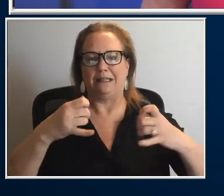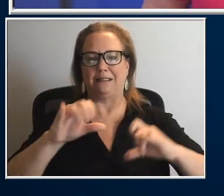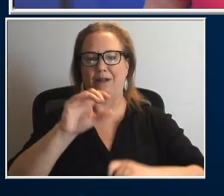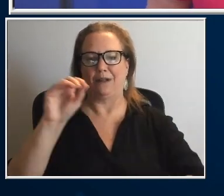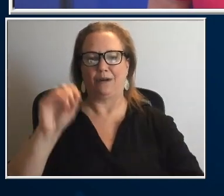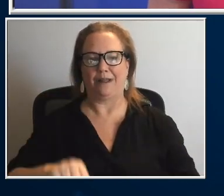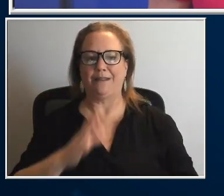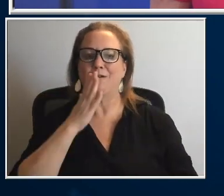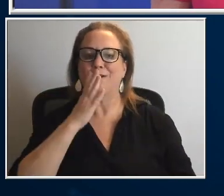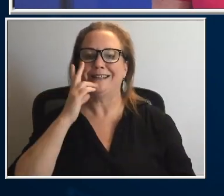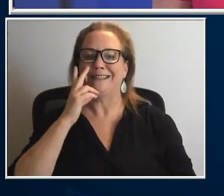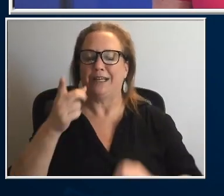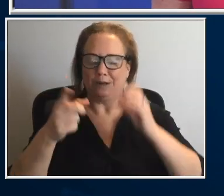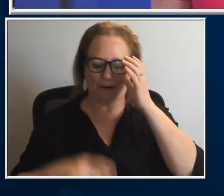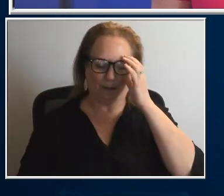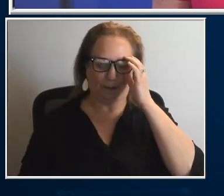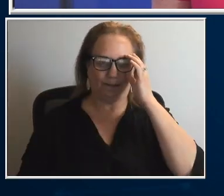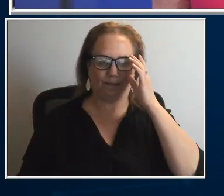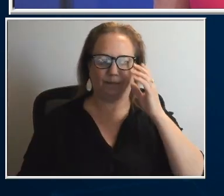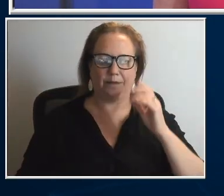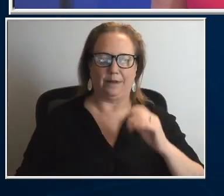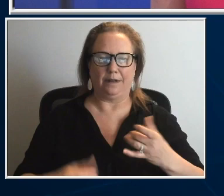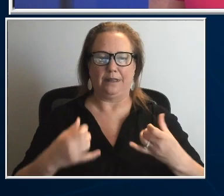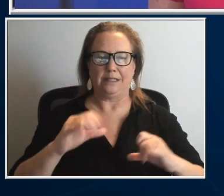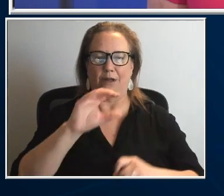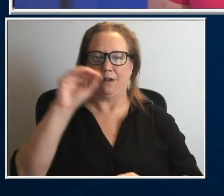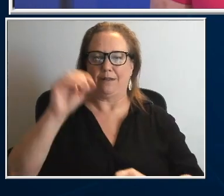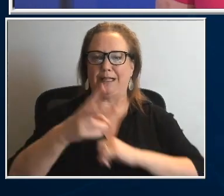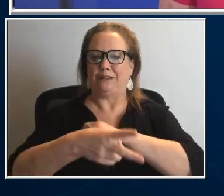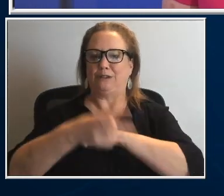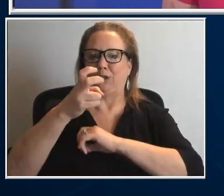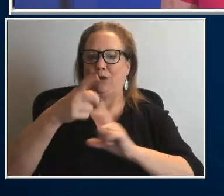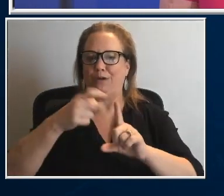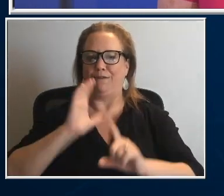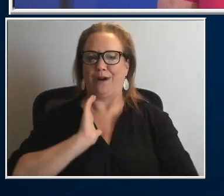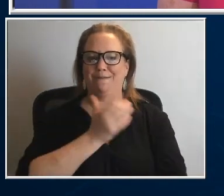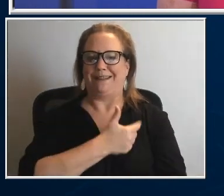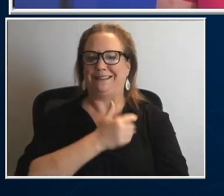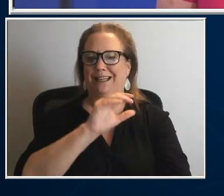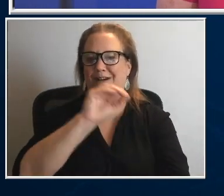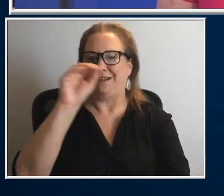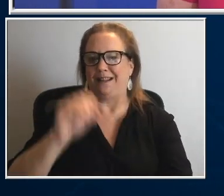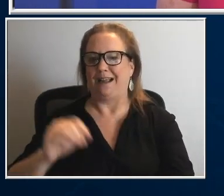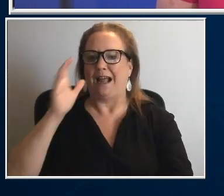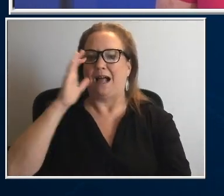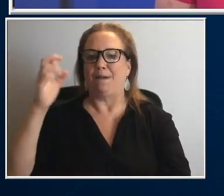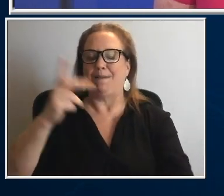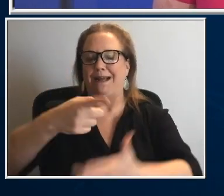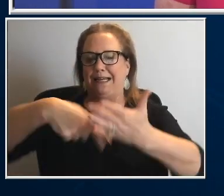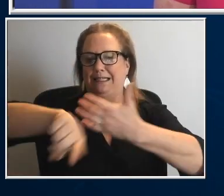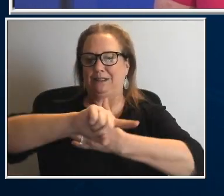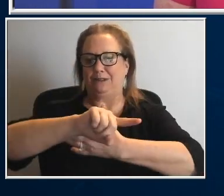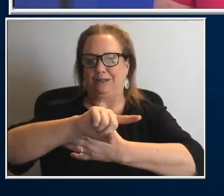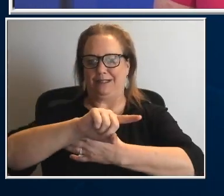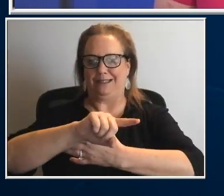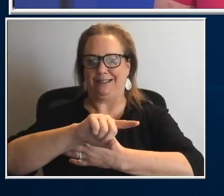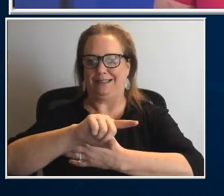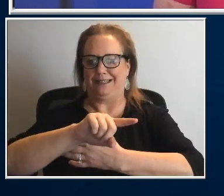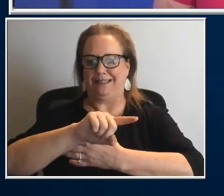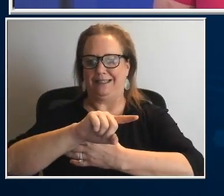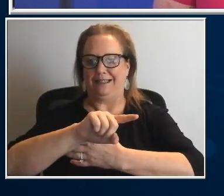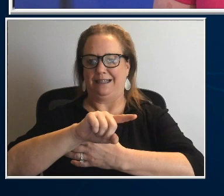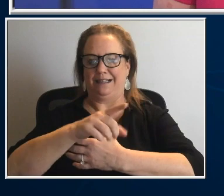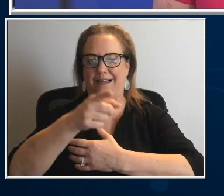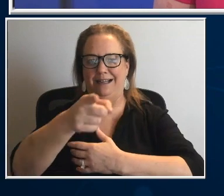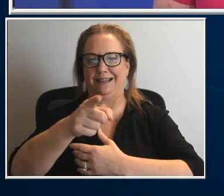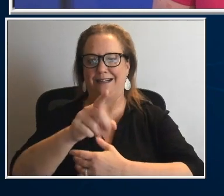here. I know. Yeah. They're like, they stole you away from us. Yeah, I'll be back next week though at where you're